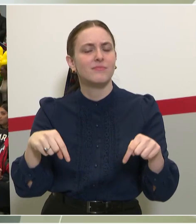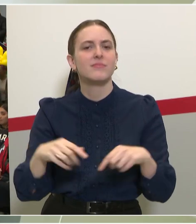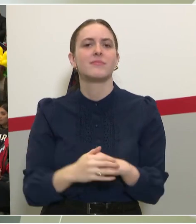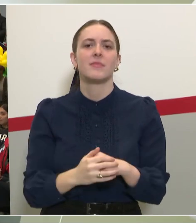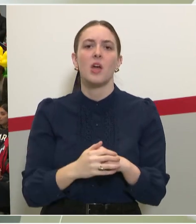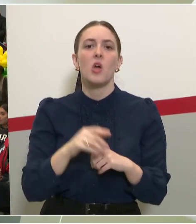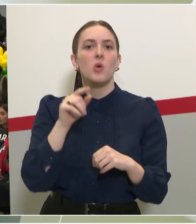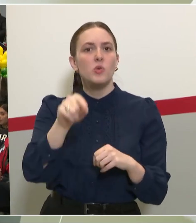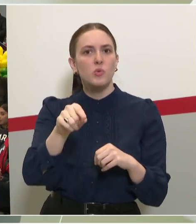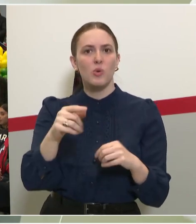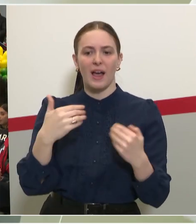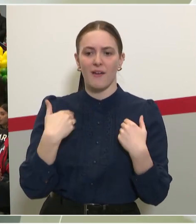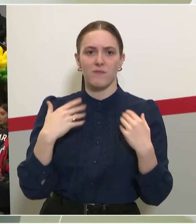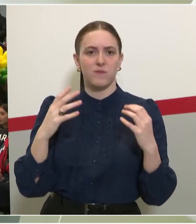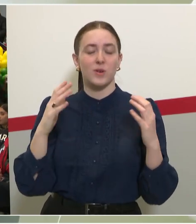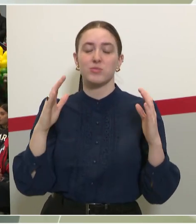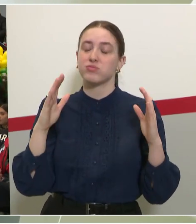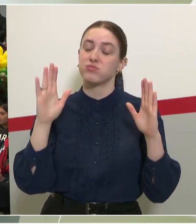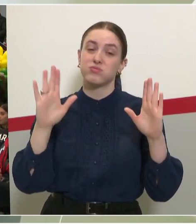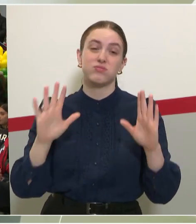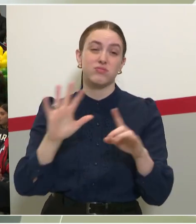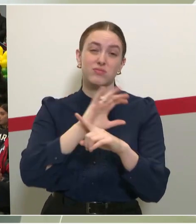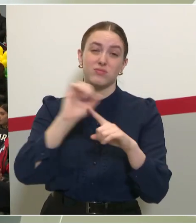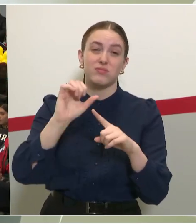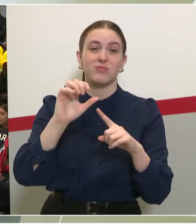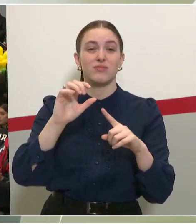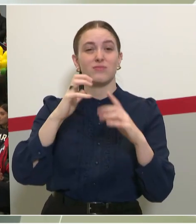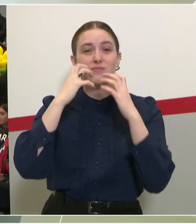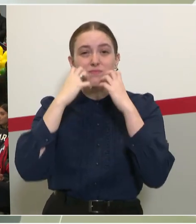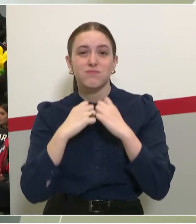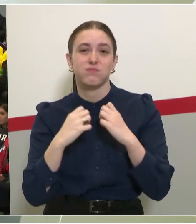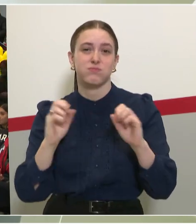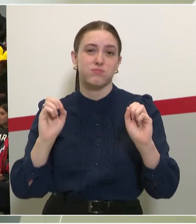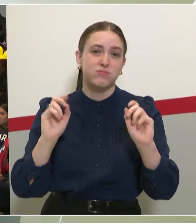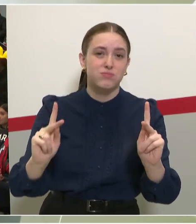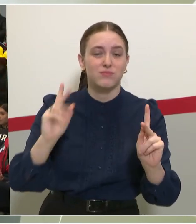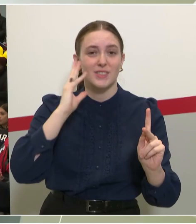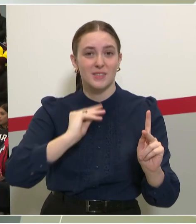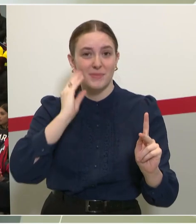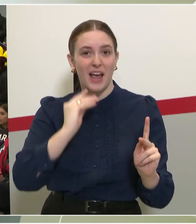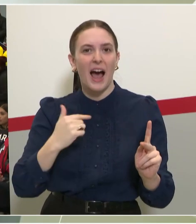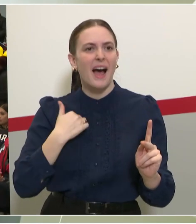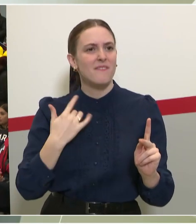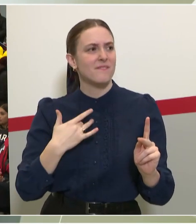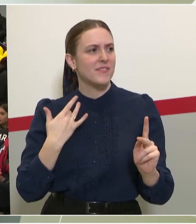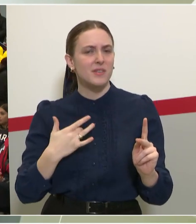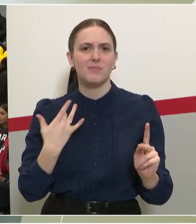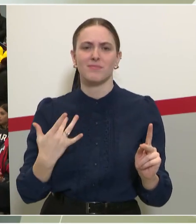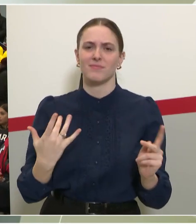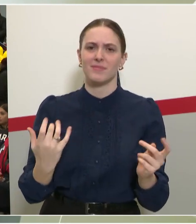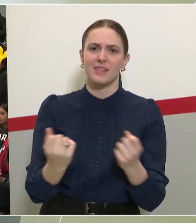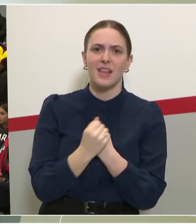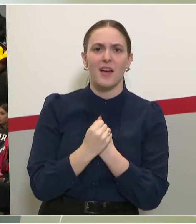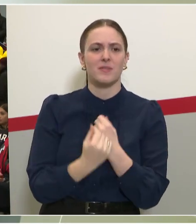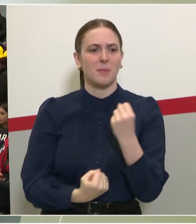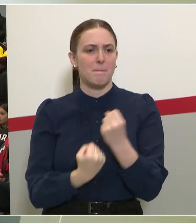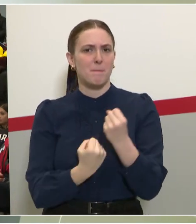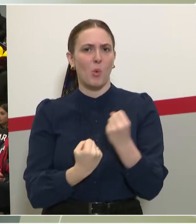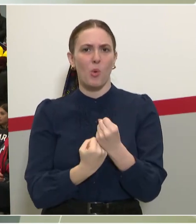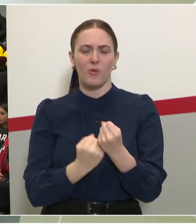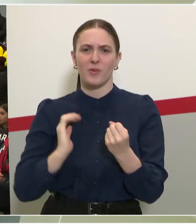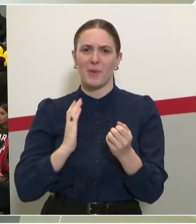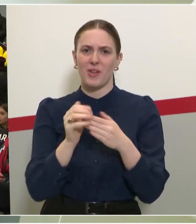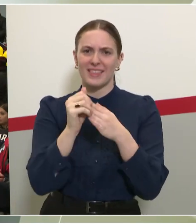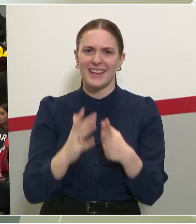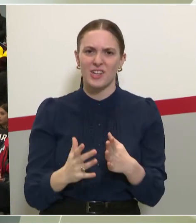an invaluable experience, and I can feel the love and support from all of our leaders and certainly from our city. They care